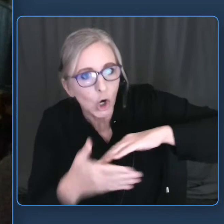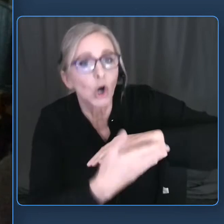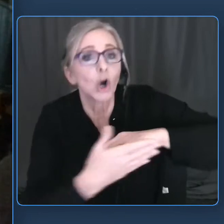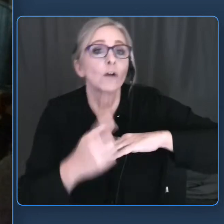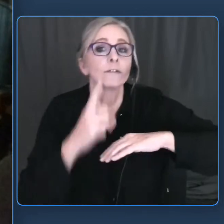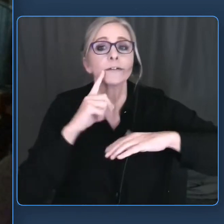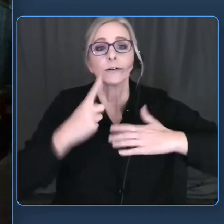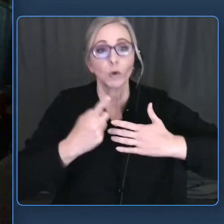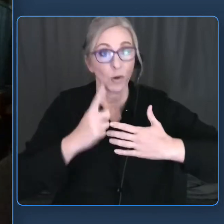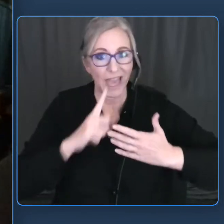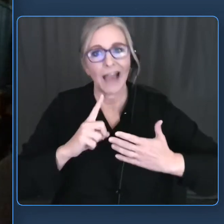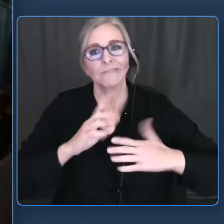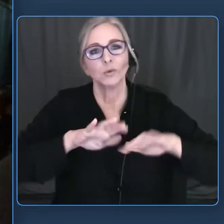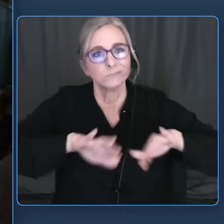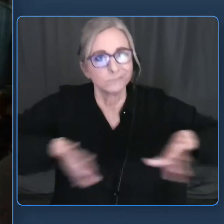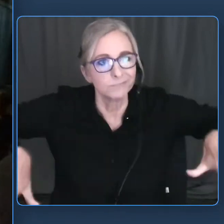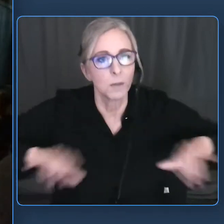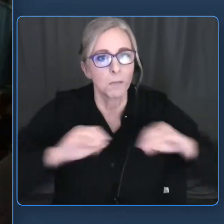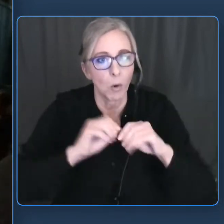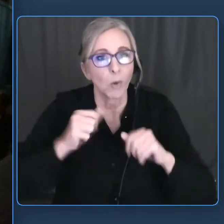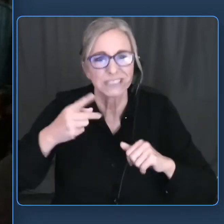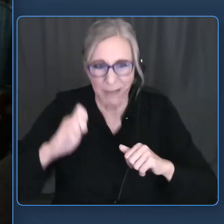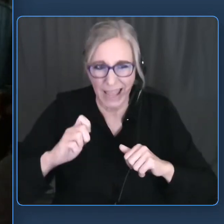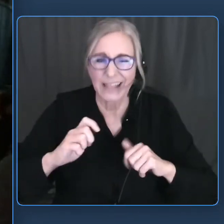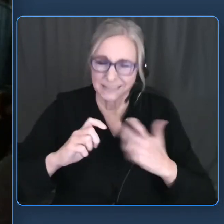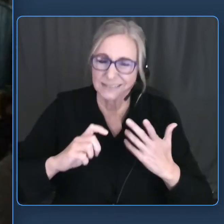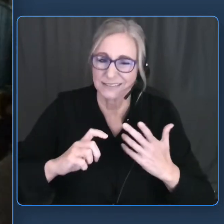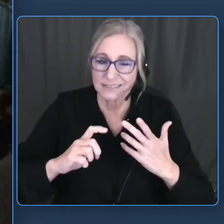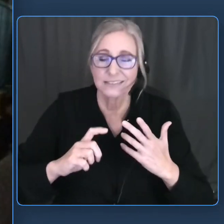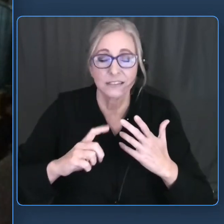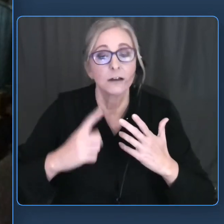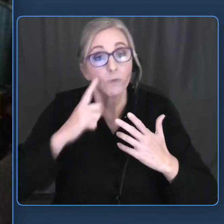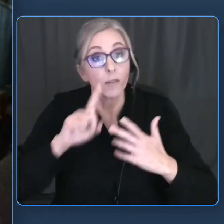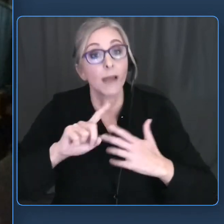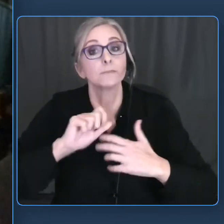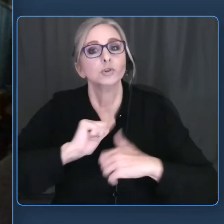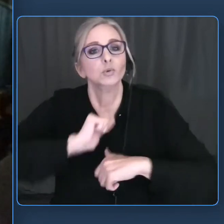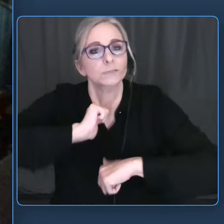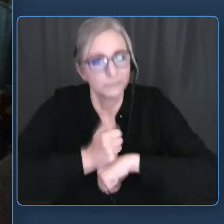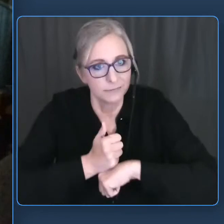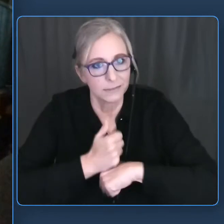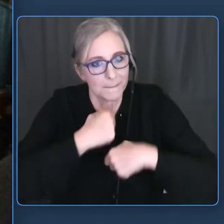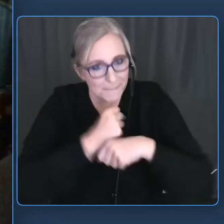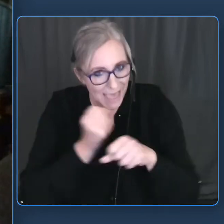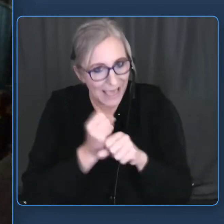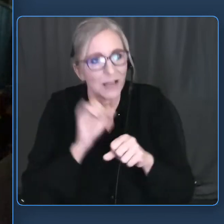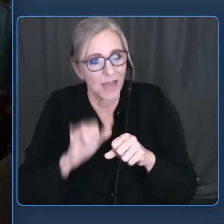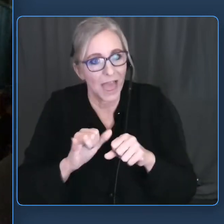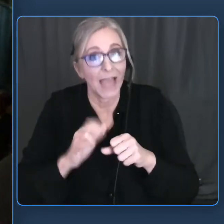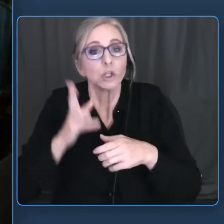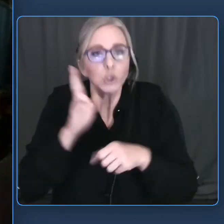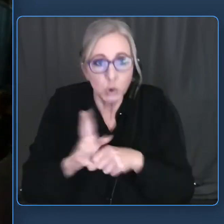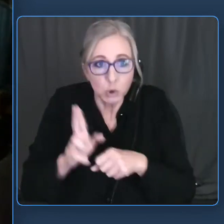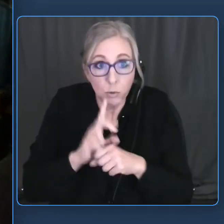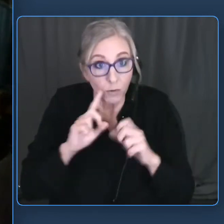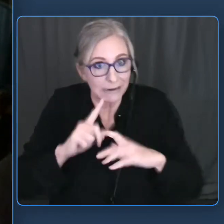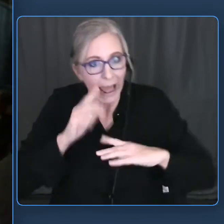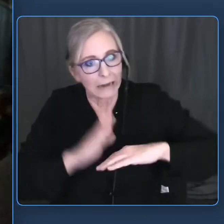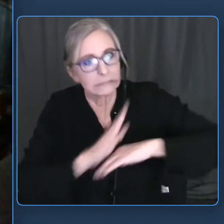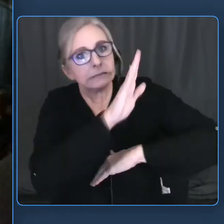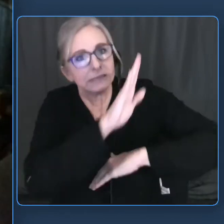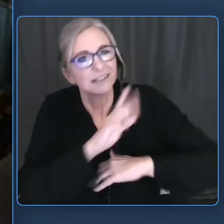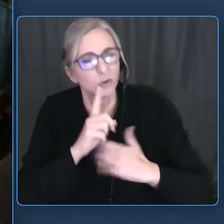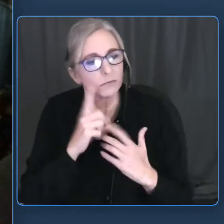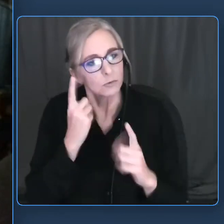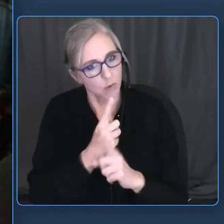a curve of some sort, and definitely for elevation in order to make it usable for someone in